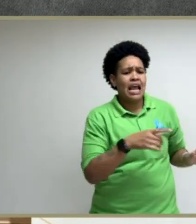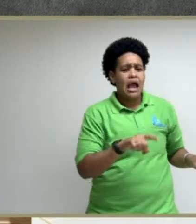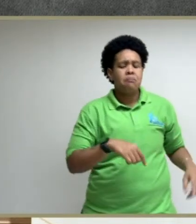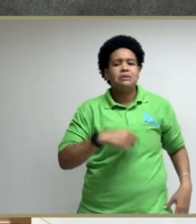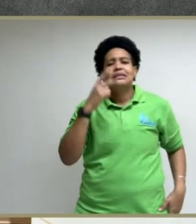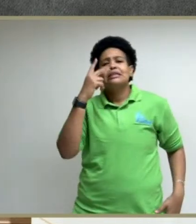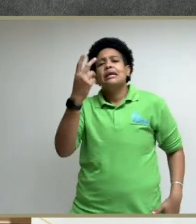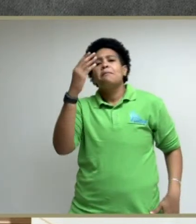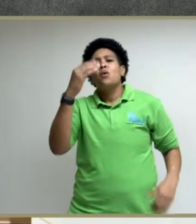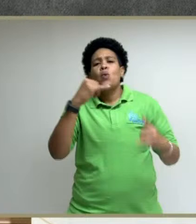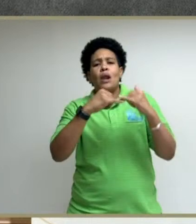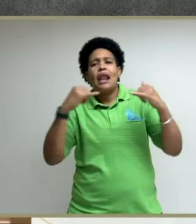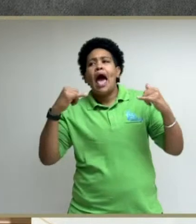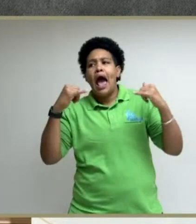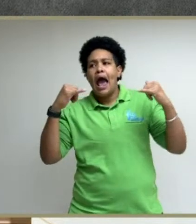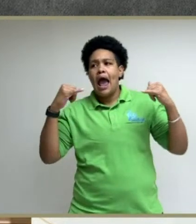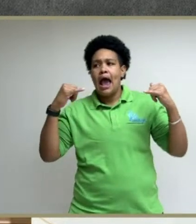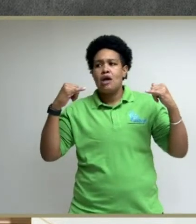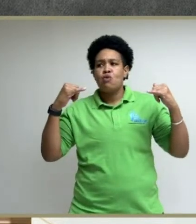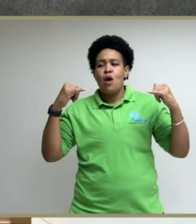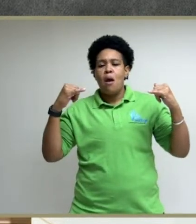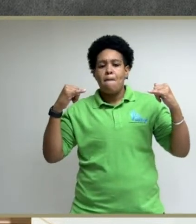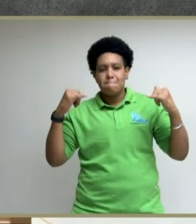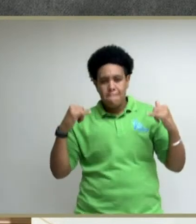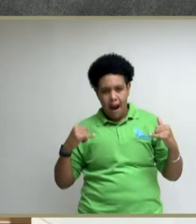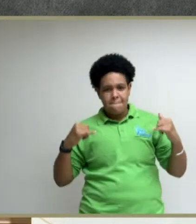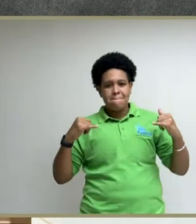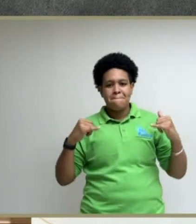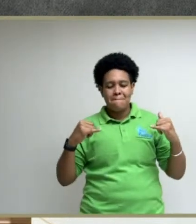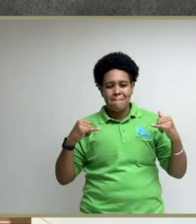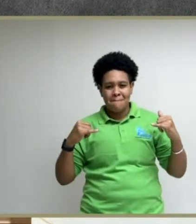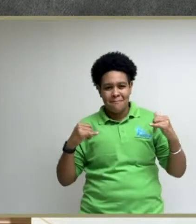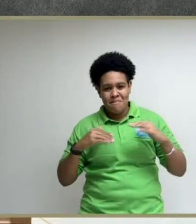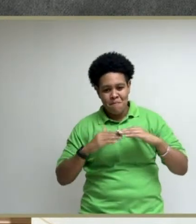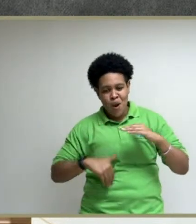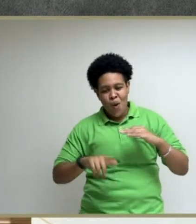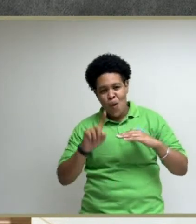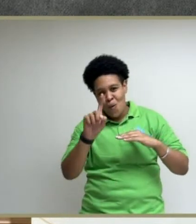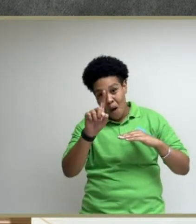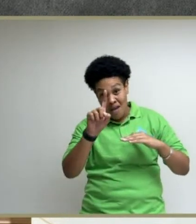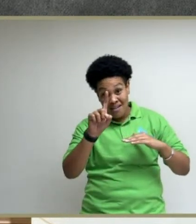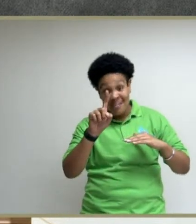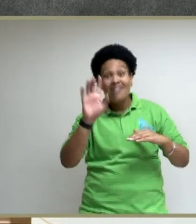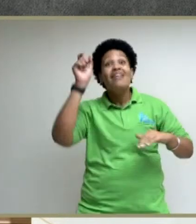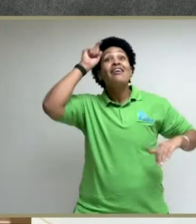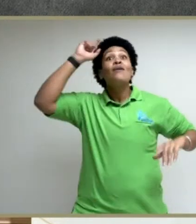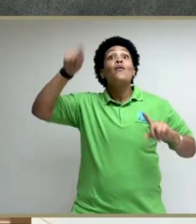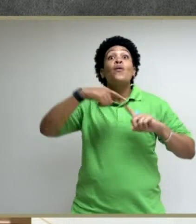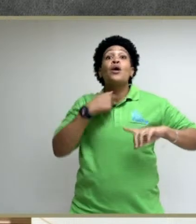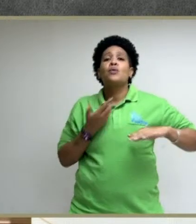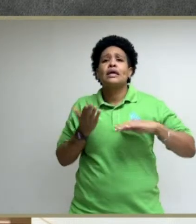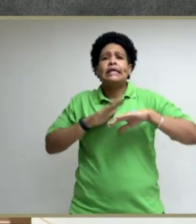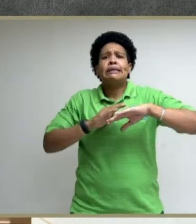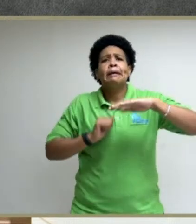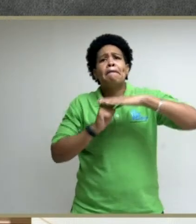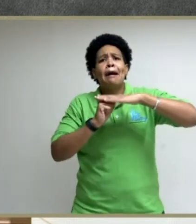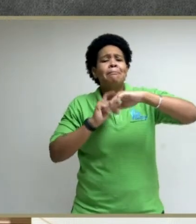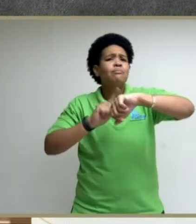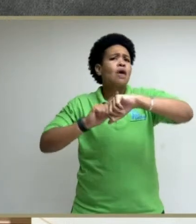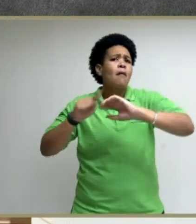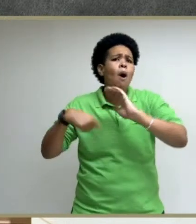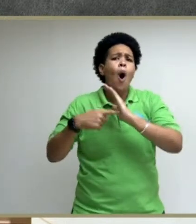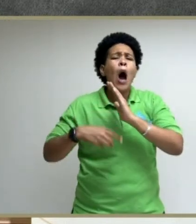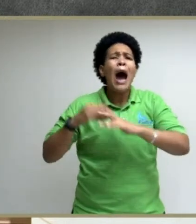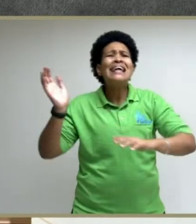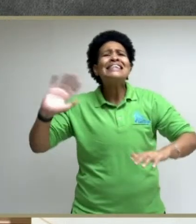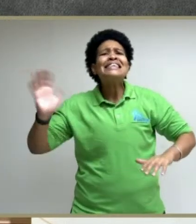blue line would have dropped down below 1. When we would have increased our curfew hours, then you would have